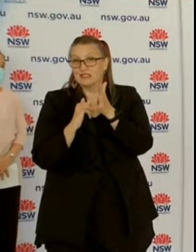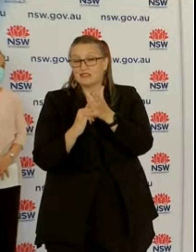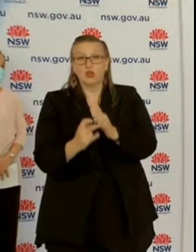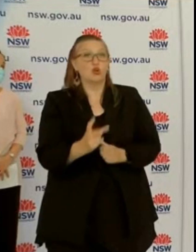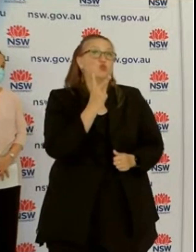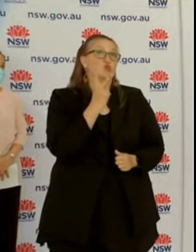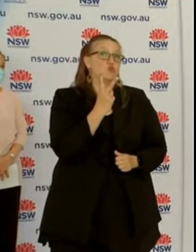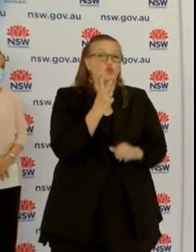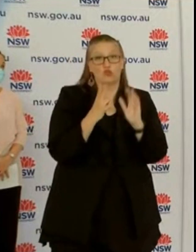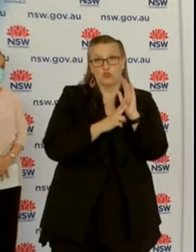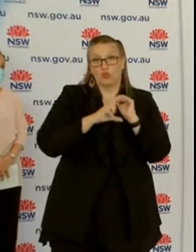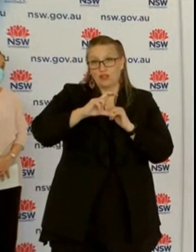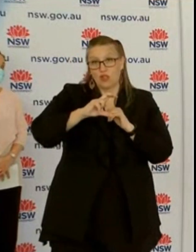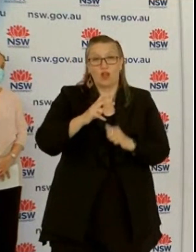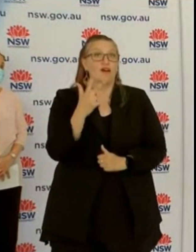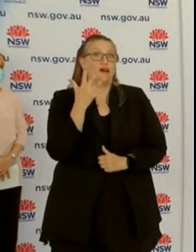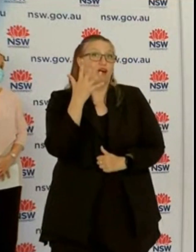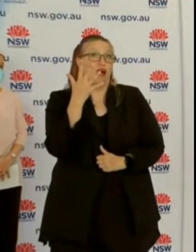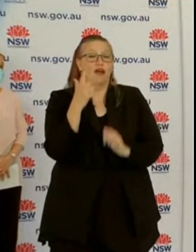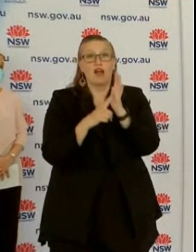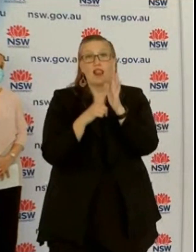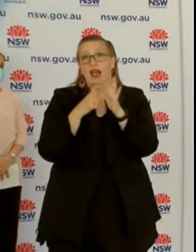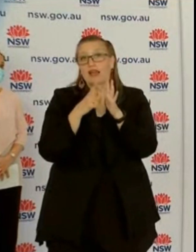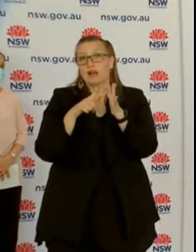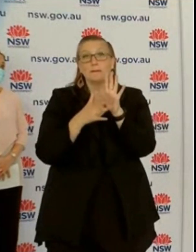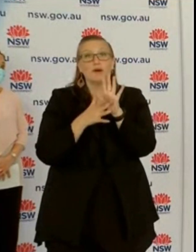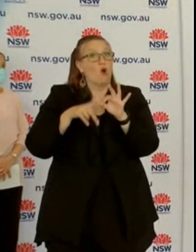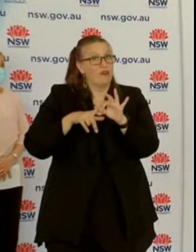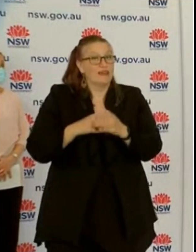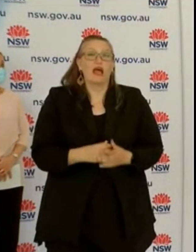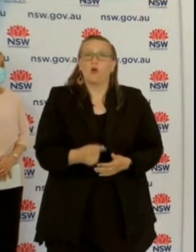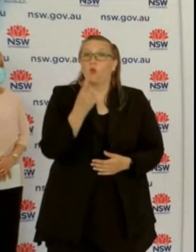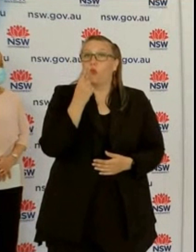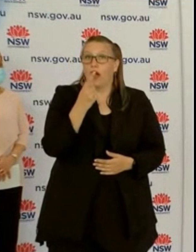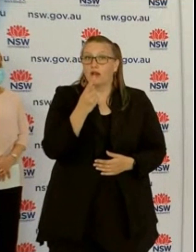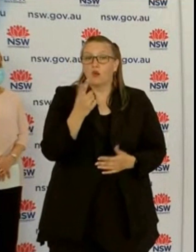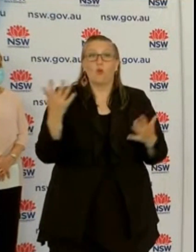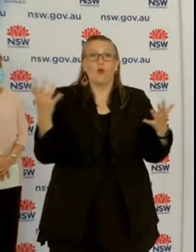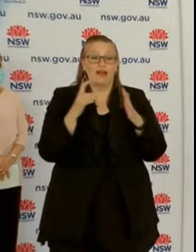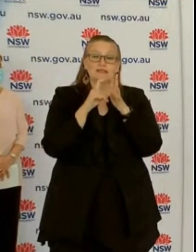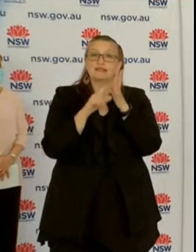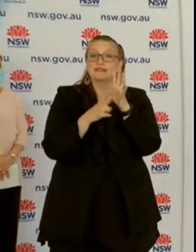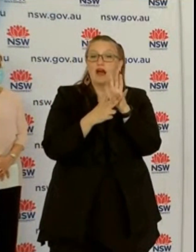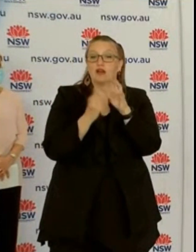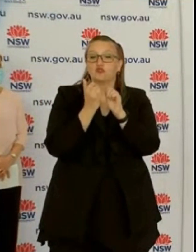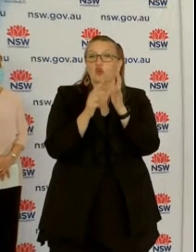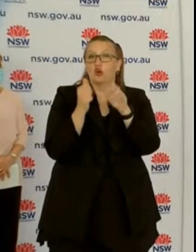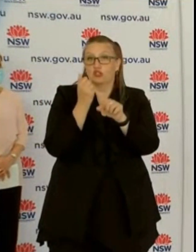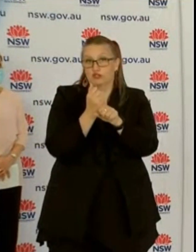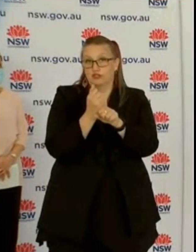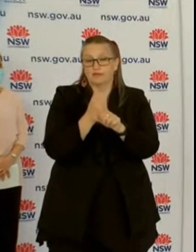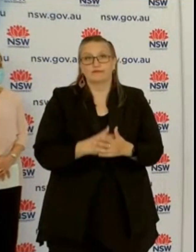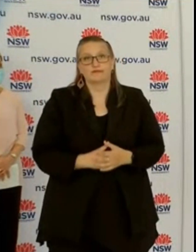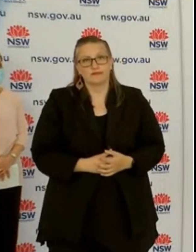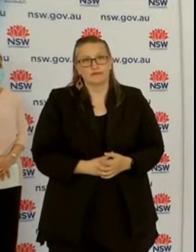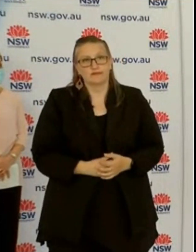the Newcastle local government area, 5 from the Lake Macquarie local government area, and 1 from the Dungog local